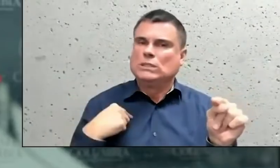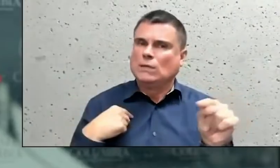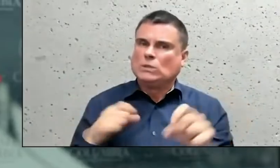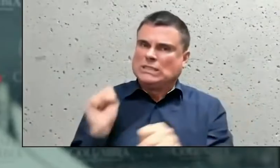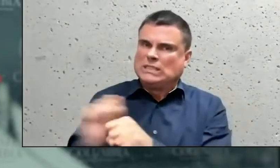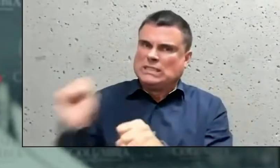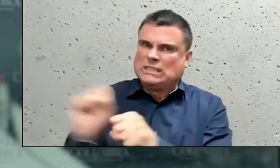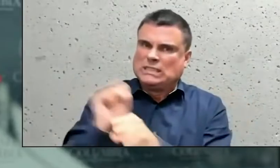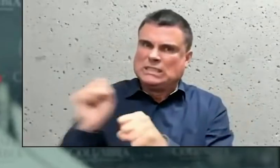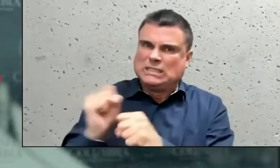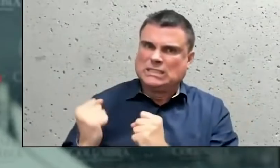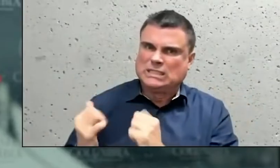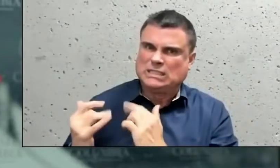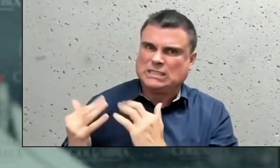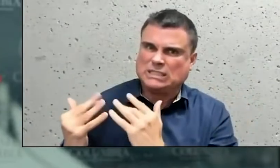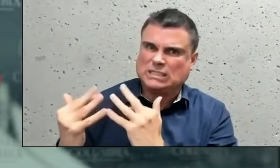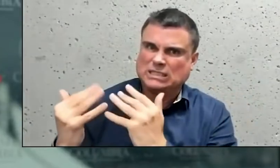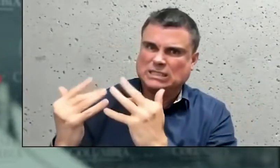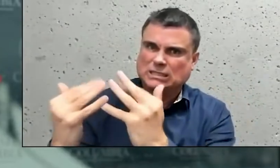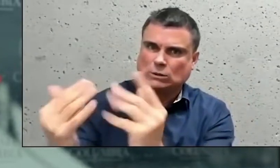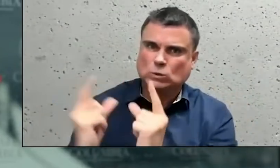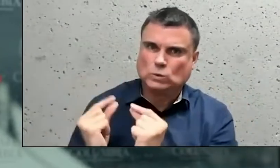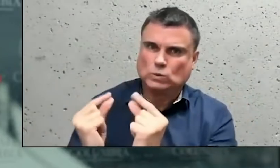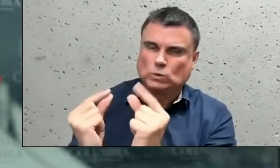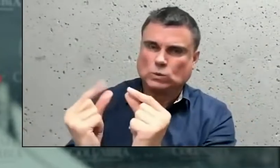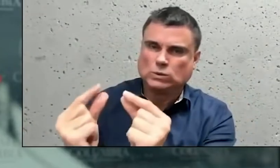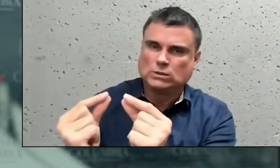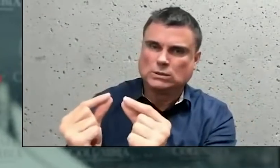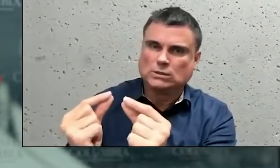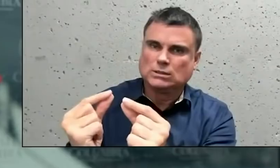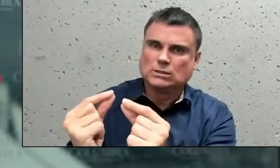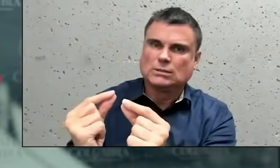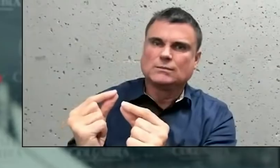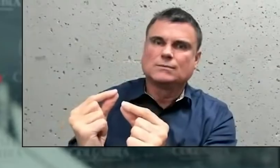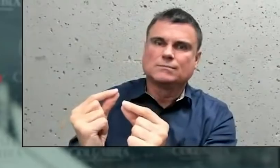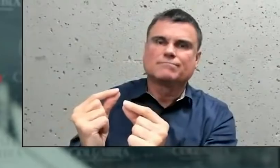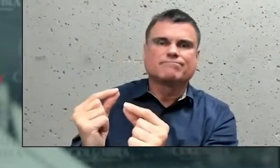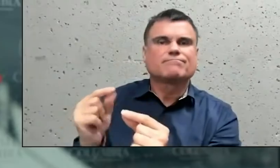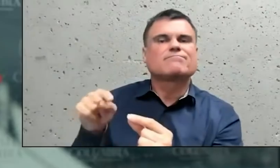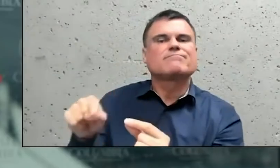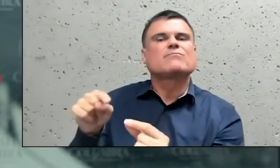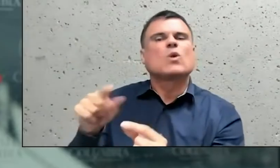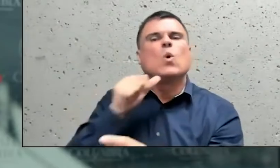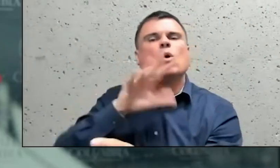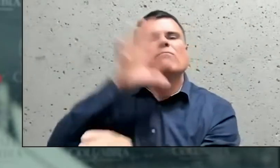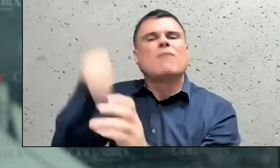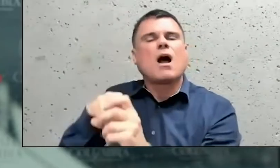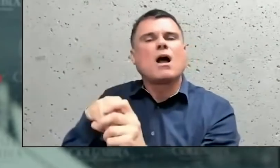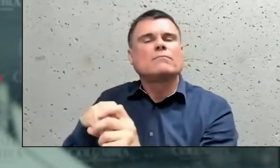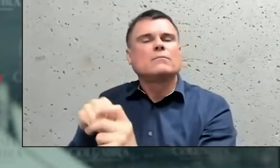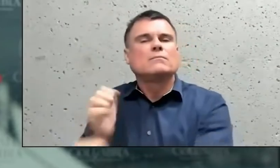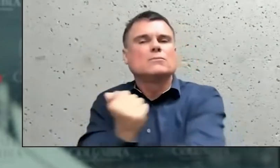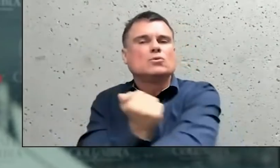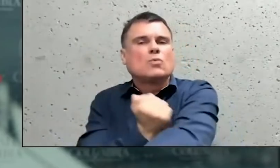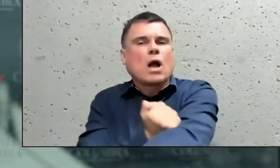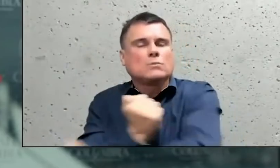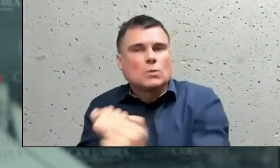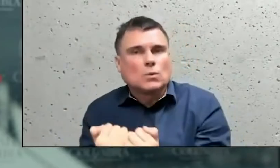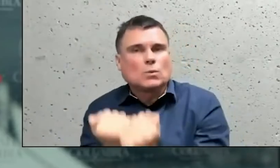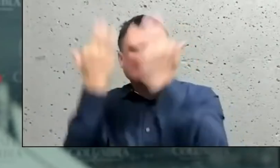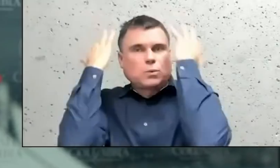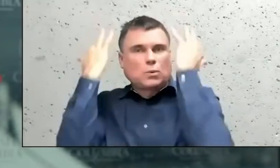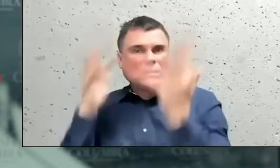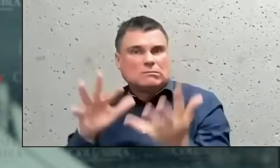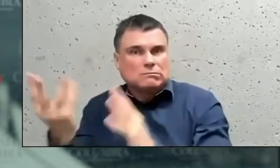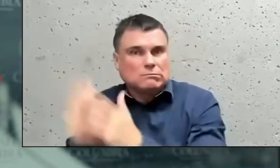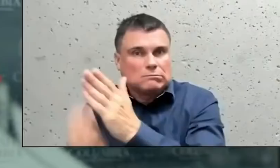we're driving to that goal together. But we think of those families, those who have been affected by COVID-19, those that have been affected by the overdose public